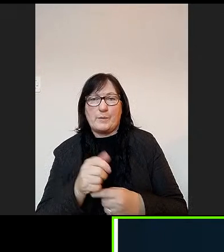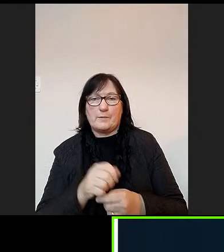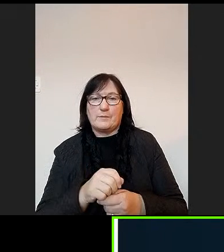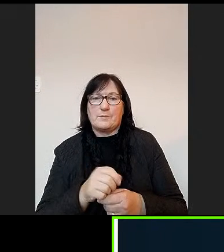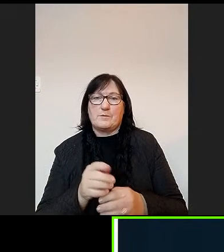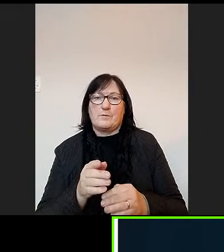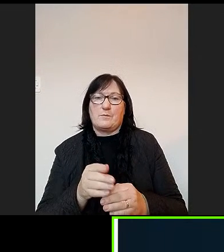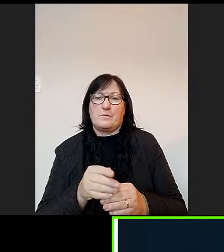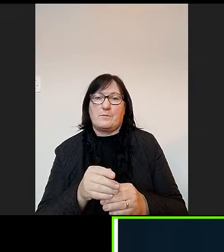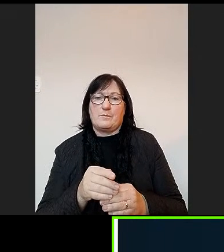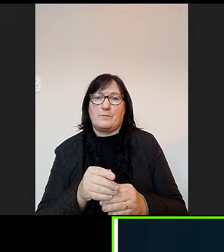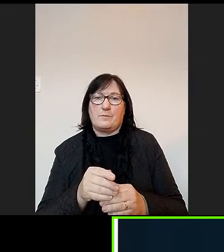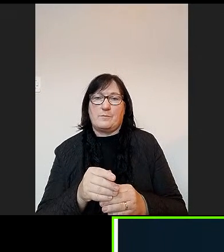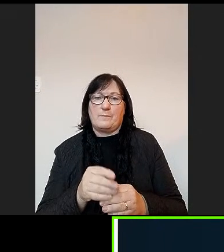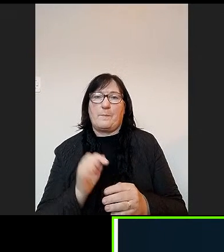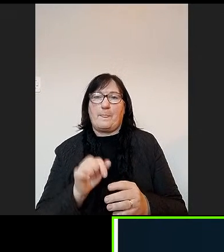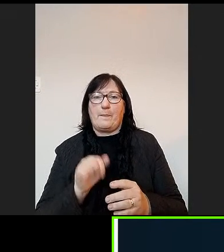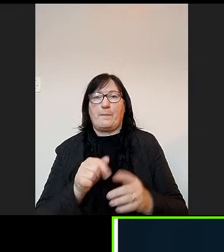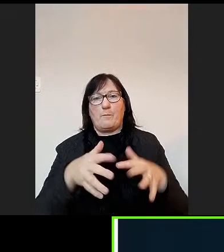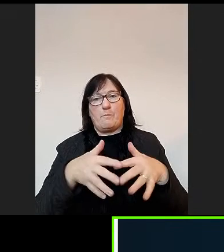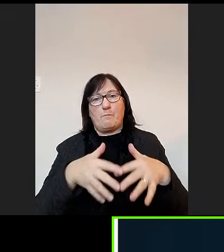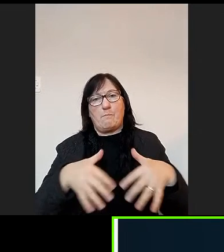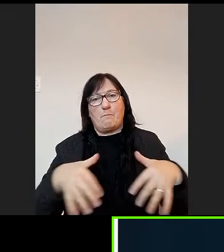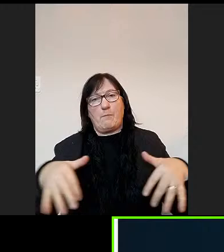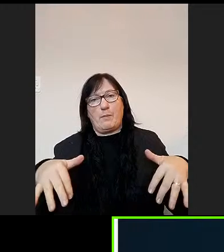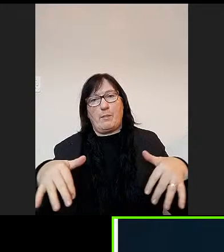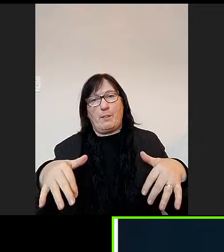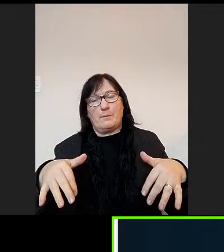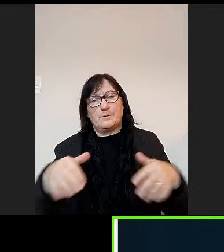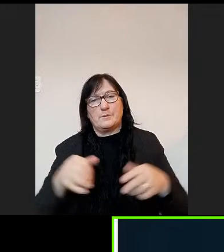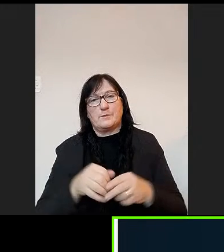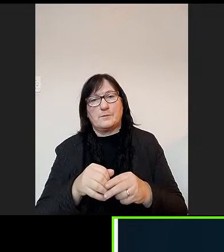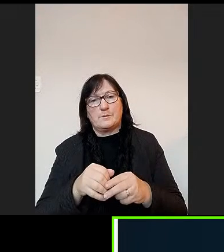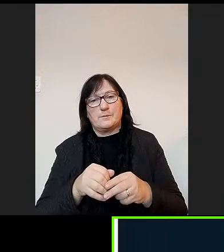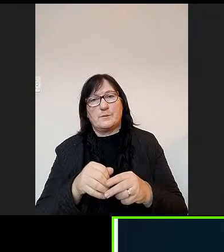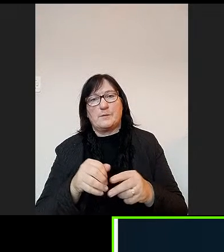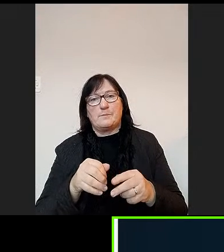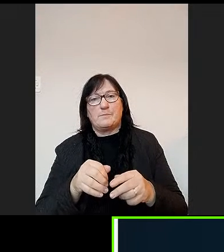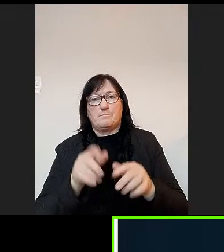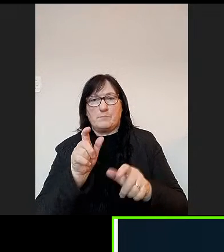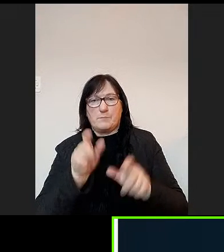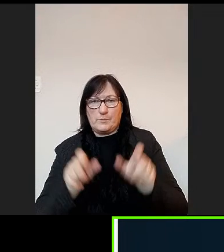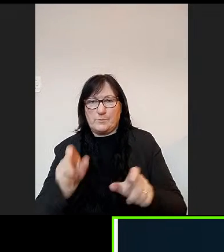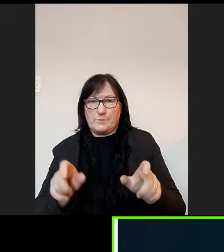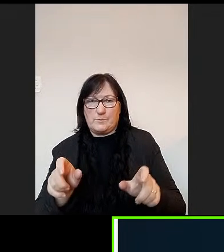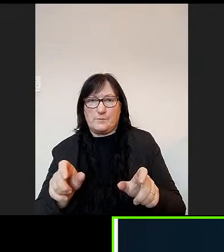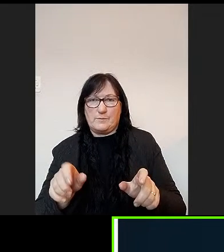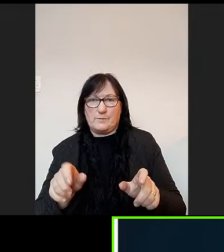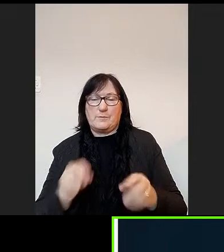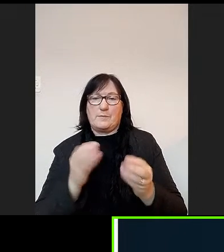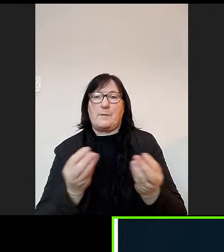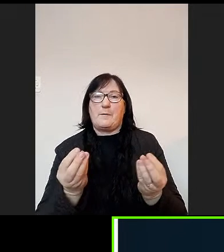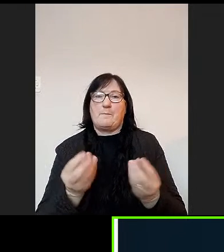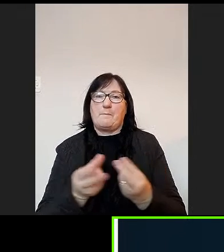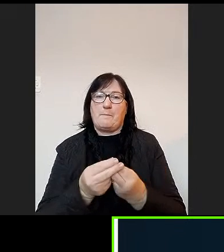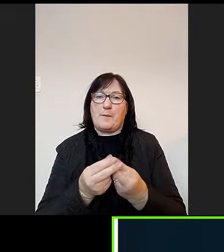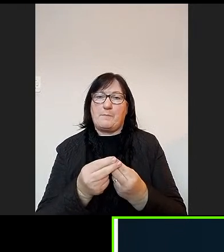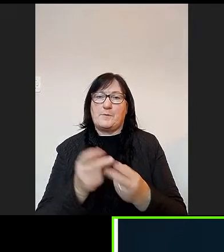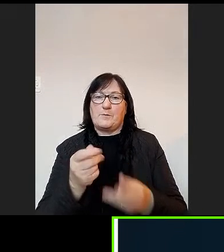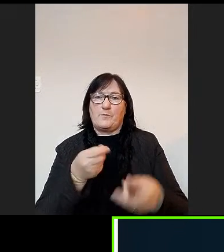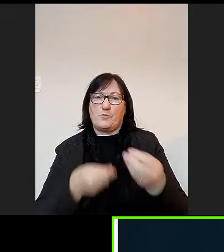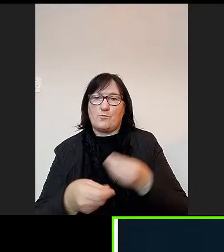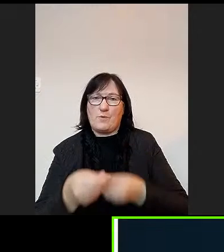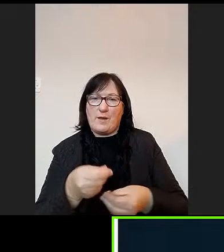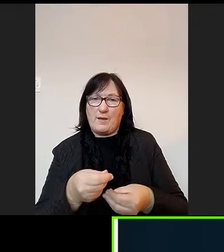our panelists as well as the members of Trade for such an interactive and engaging